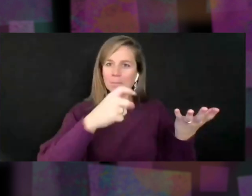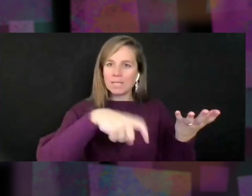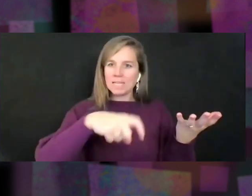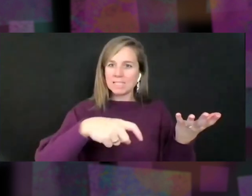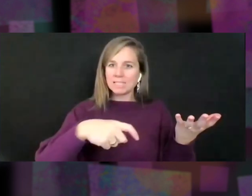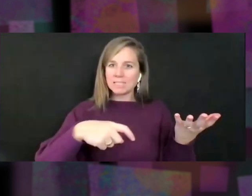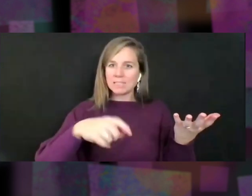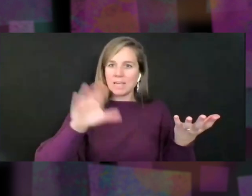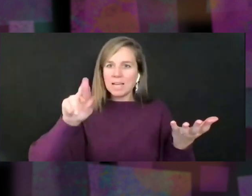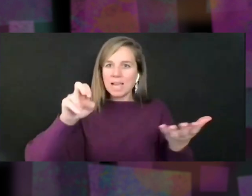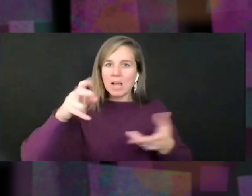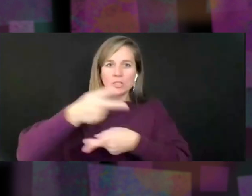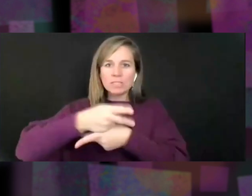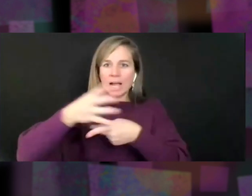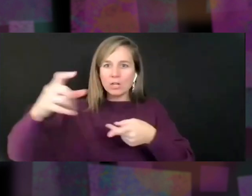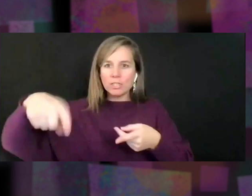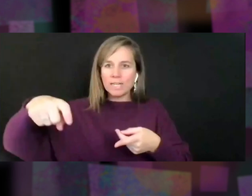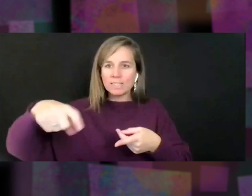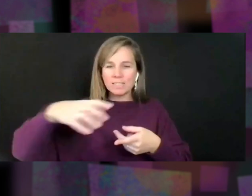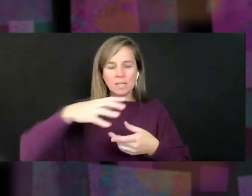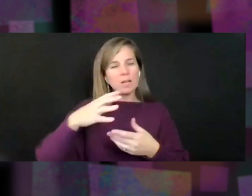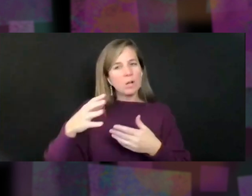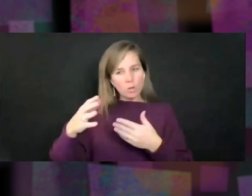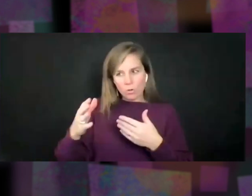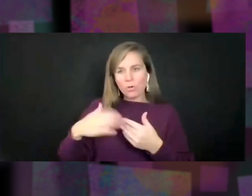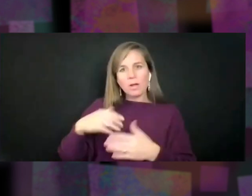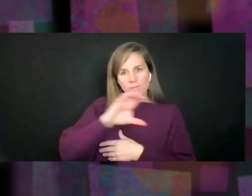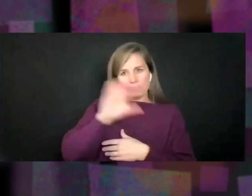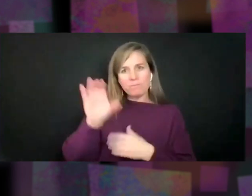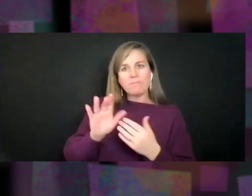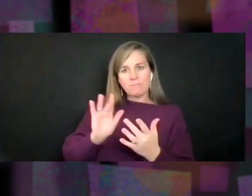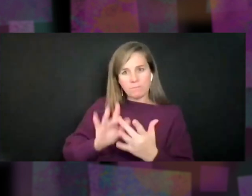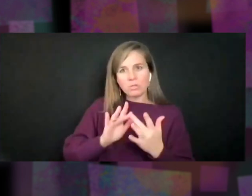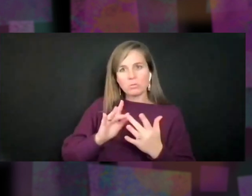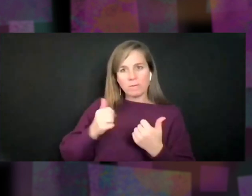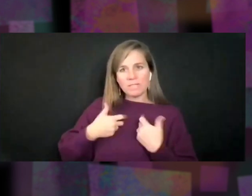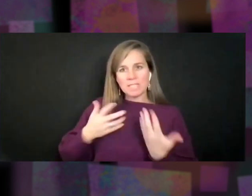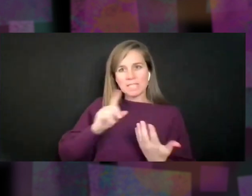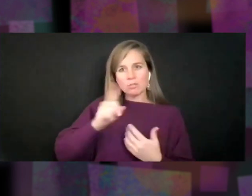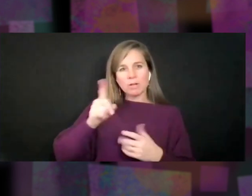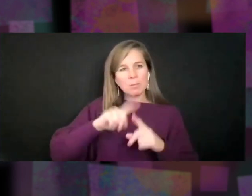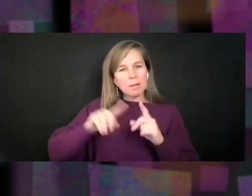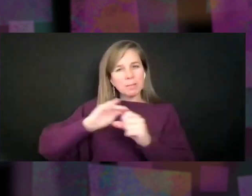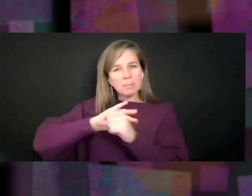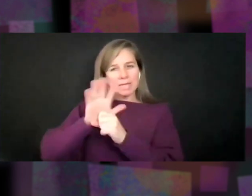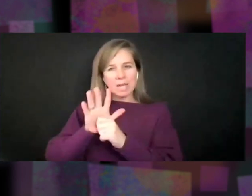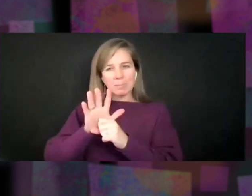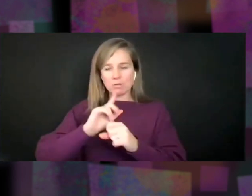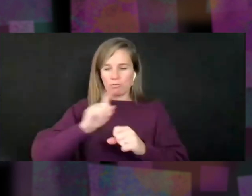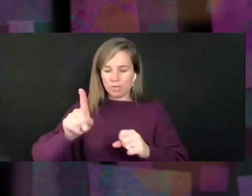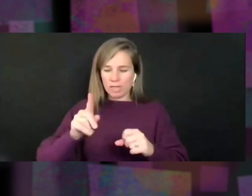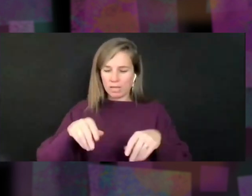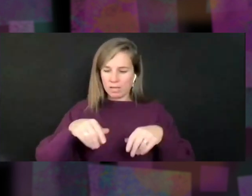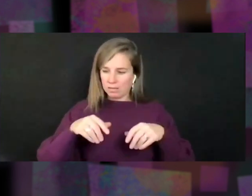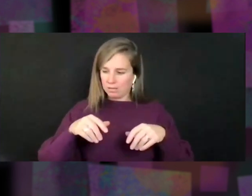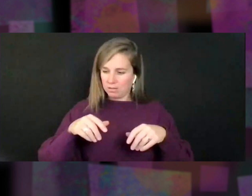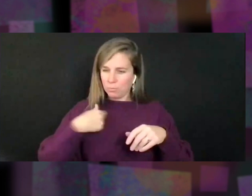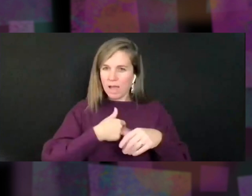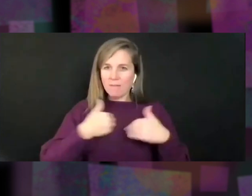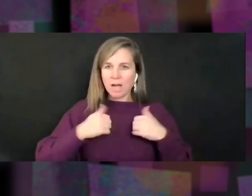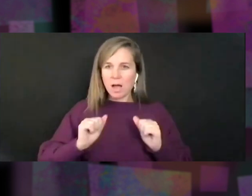virtual fatigue is real, I think the pandemic has provided us a unique opportunity to ask ourselves good and difficult